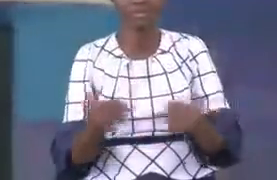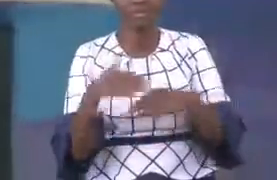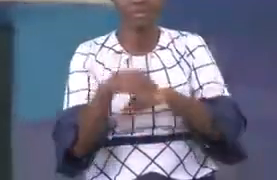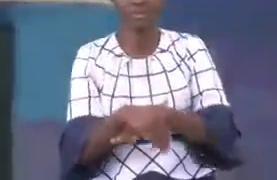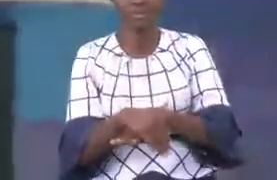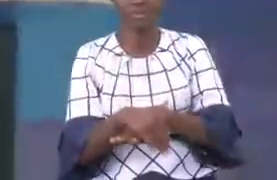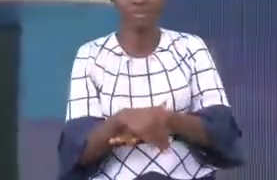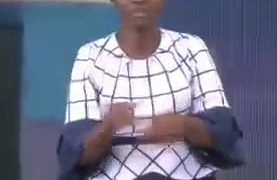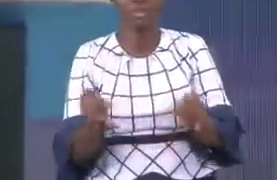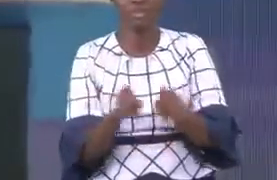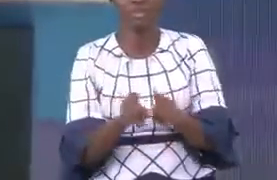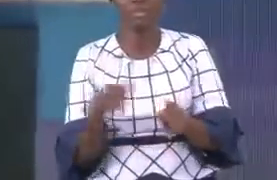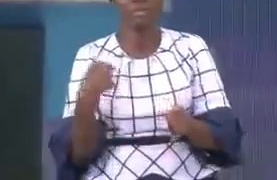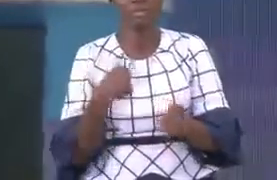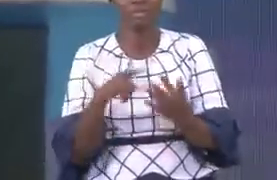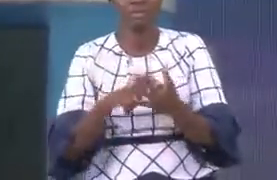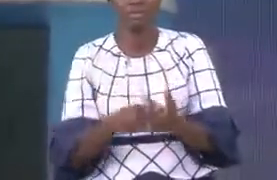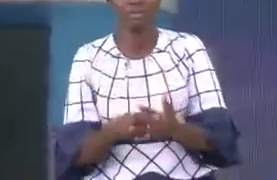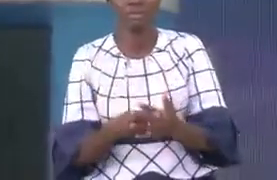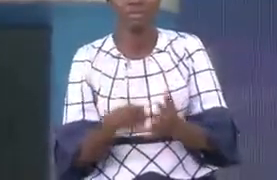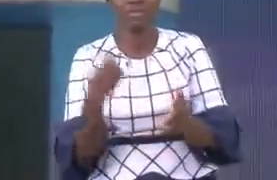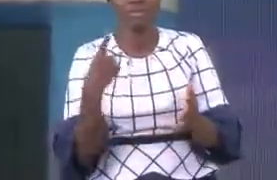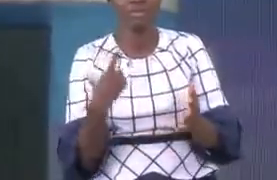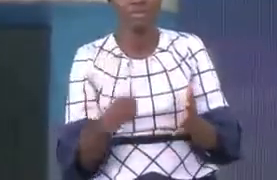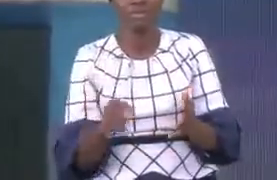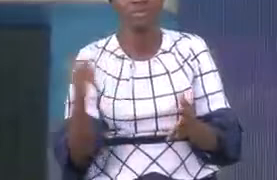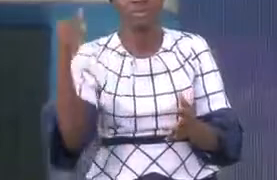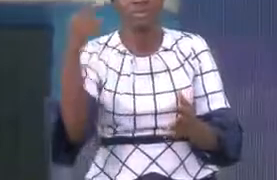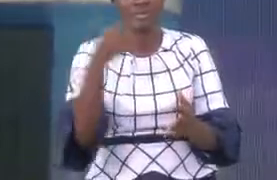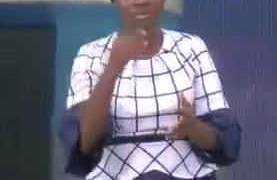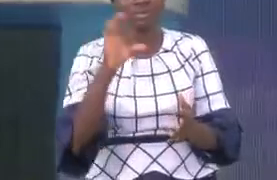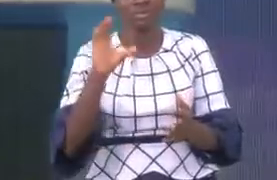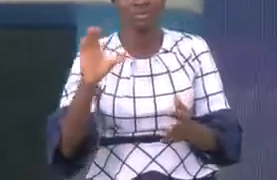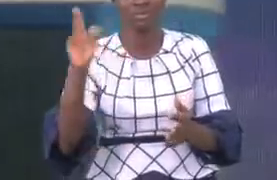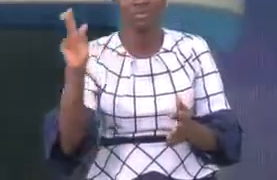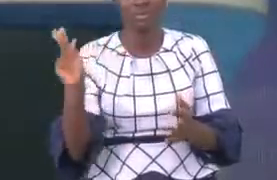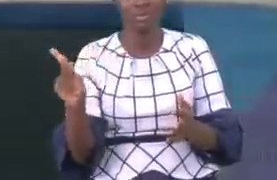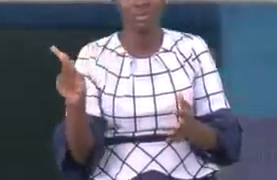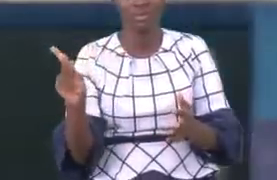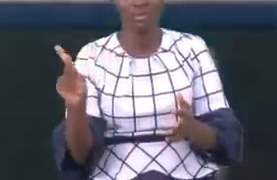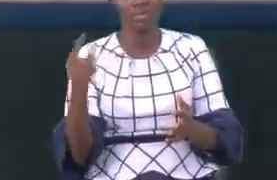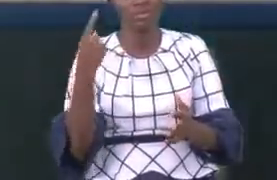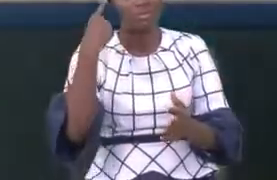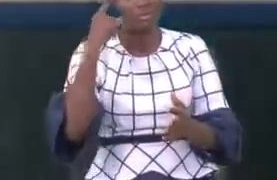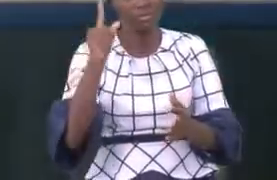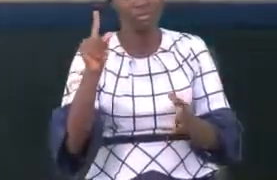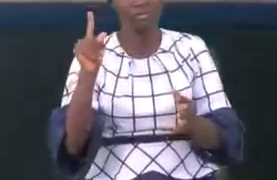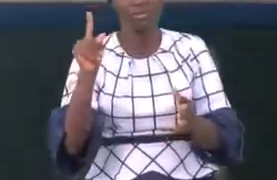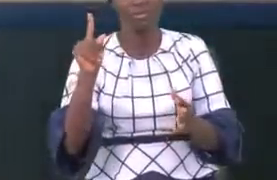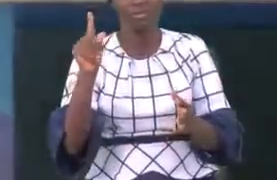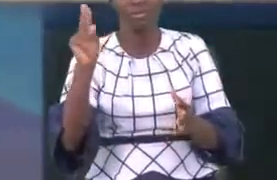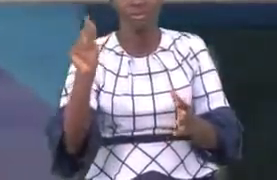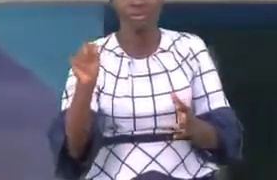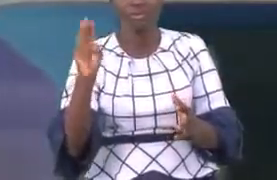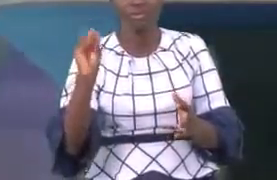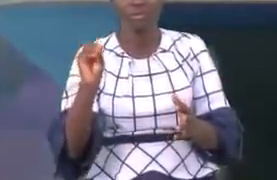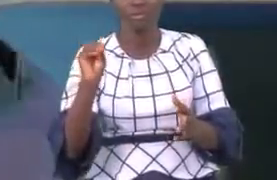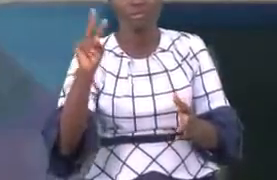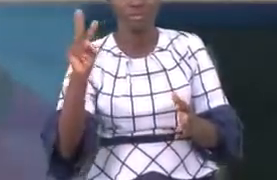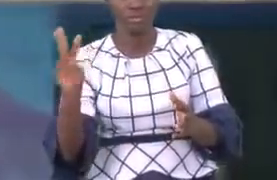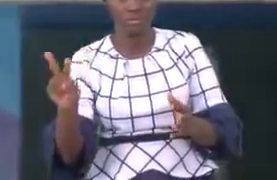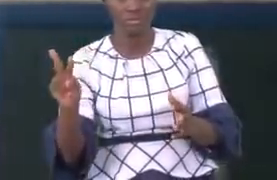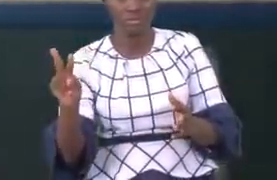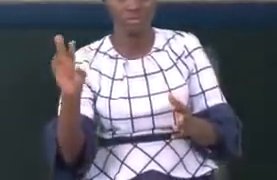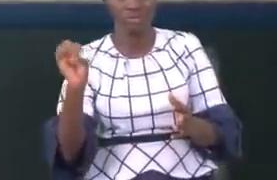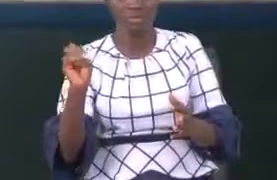GCK for November, here at the Alpha location and going throughout